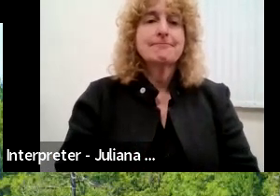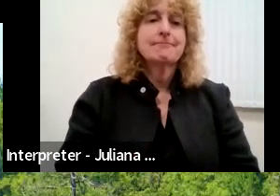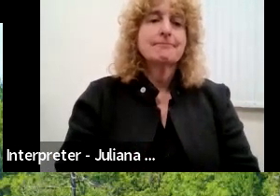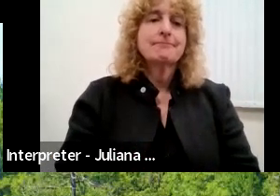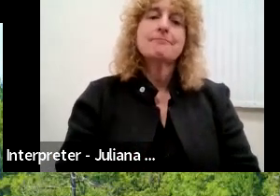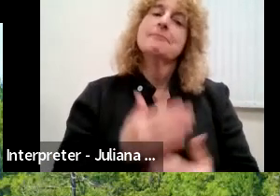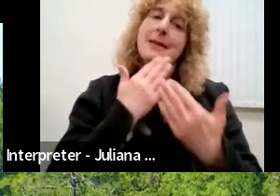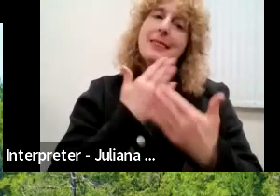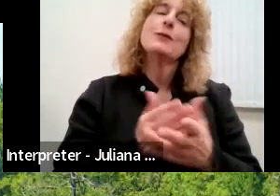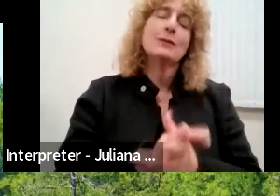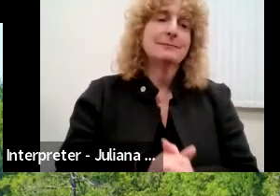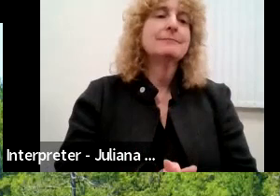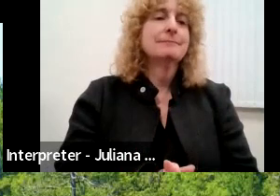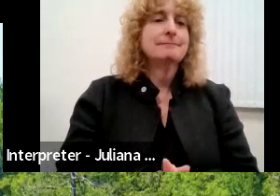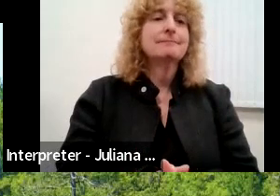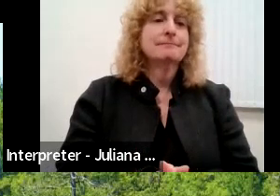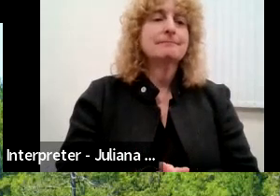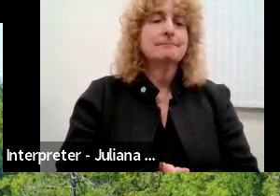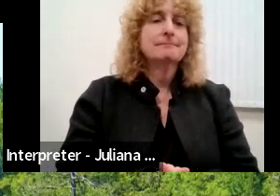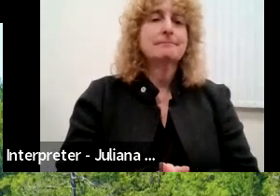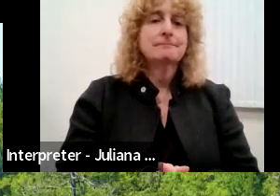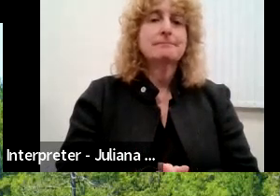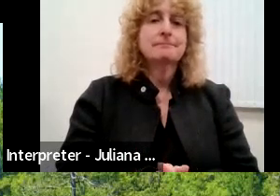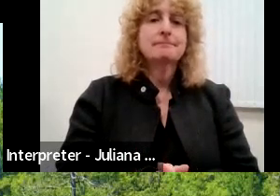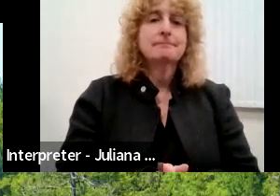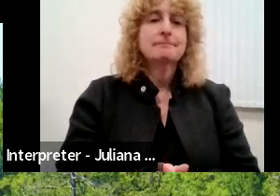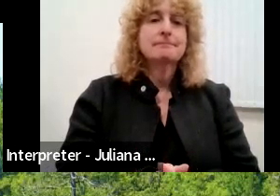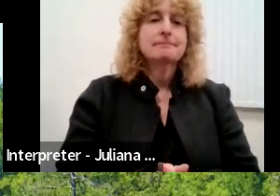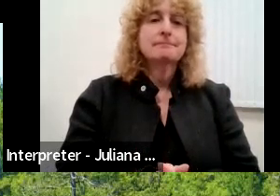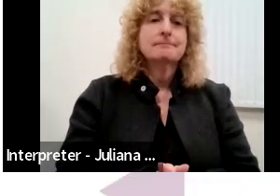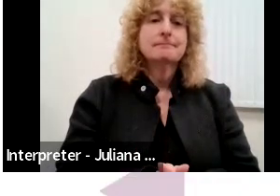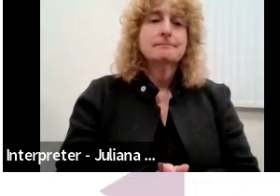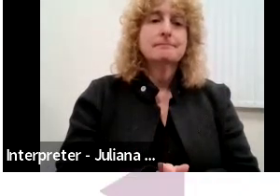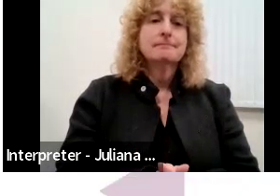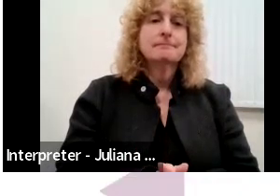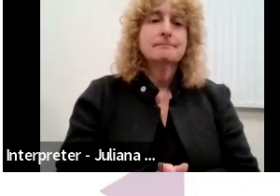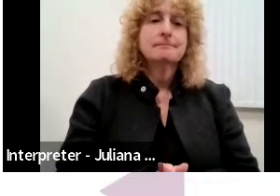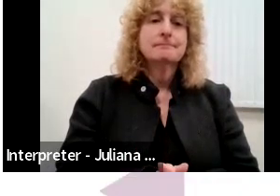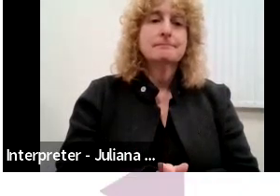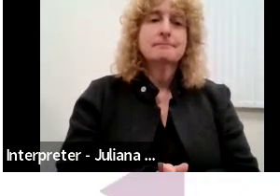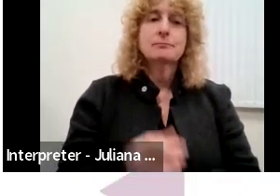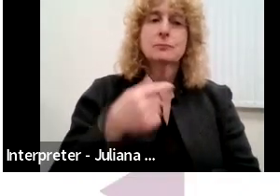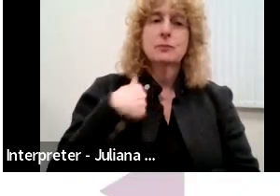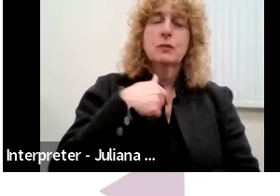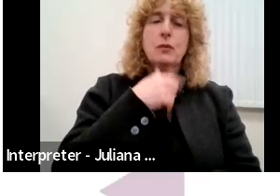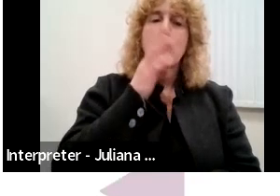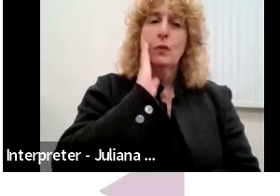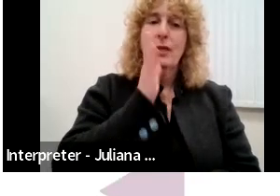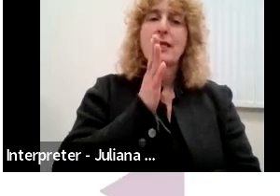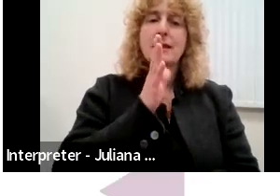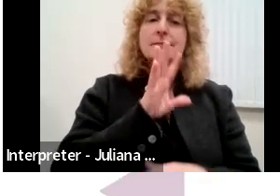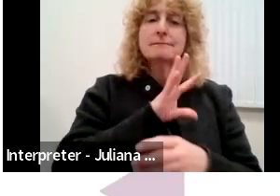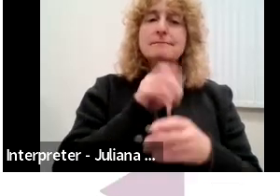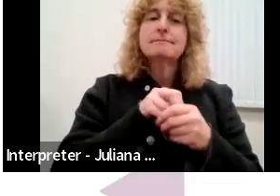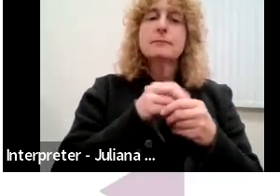Thank you. Yeah. So we are going to go into what